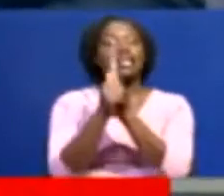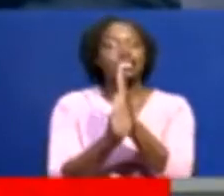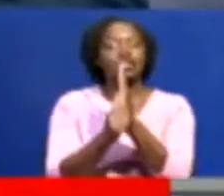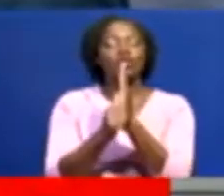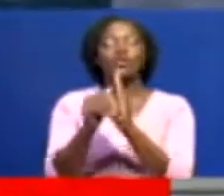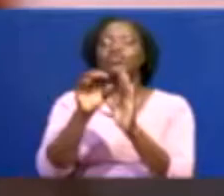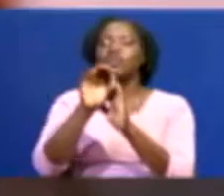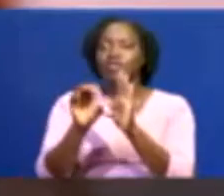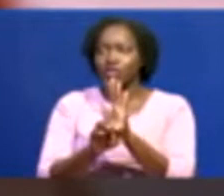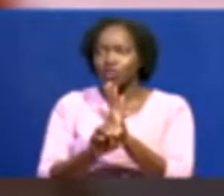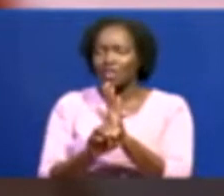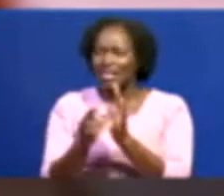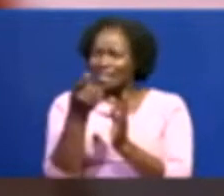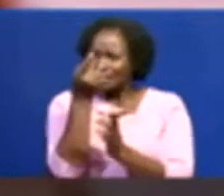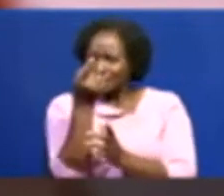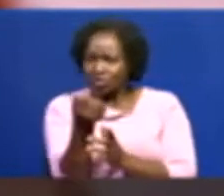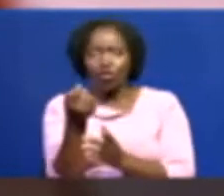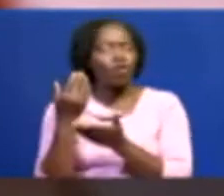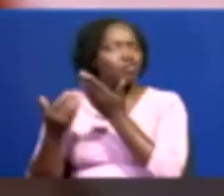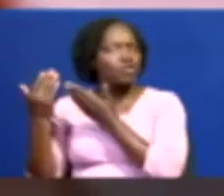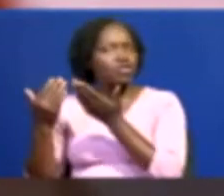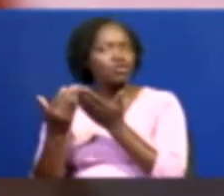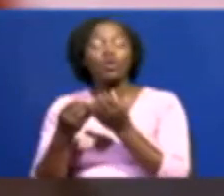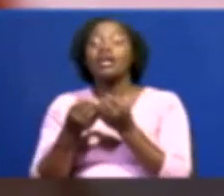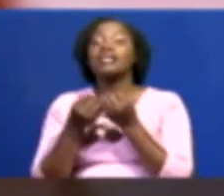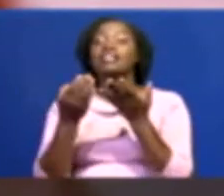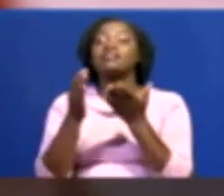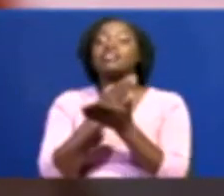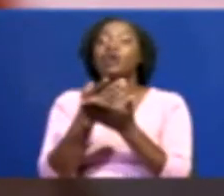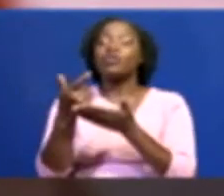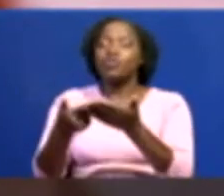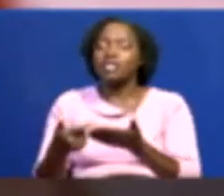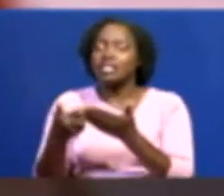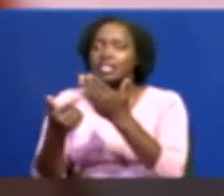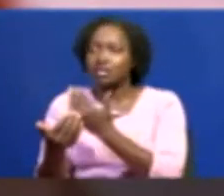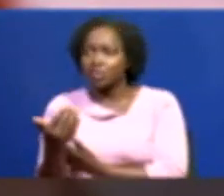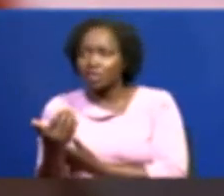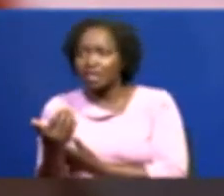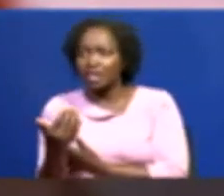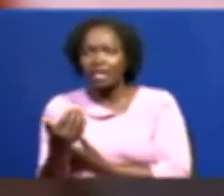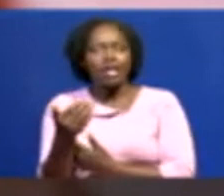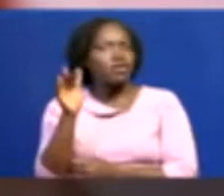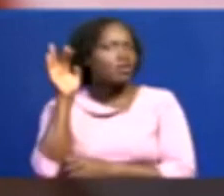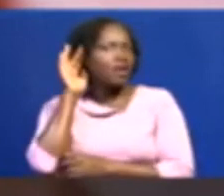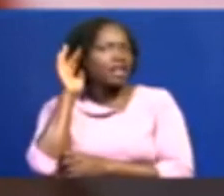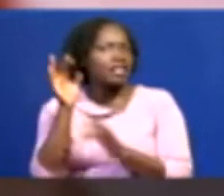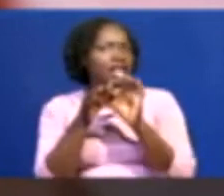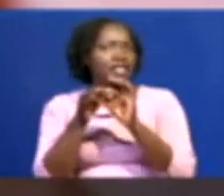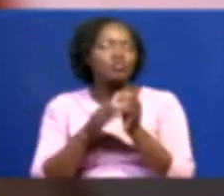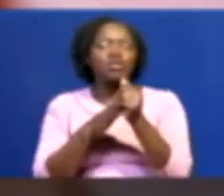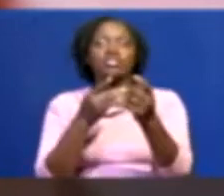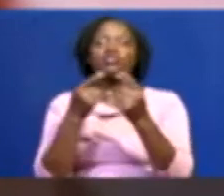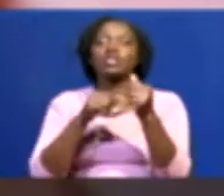the Constitution, a little bit of a background to give us context of what we'll be discussing this particular morning. You might have heard the Azimio leaders